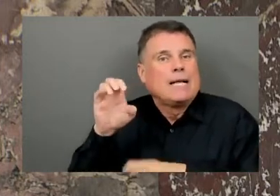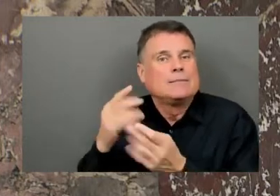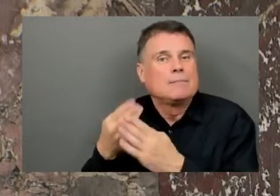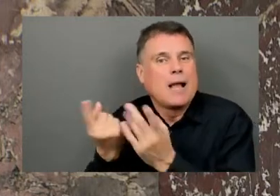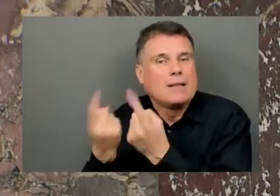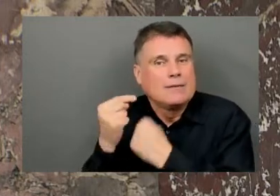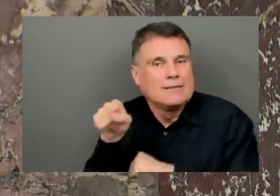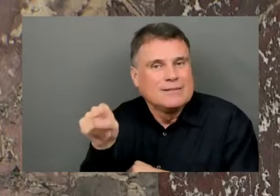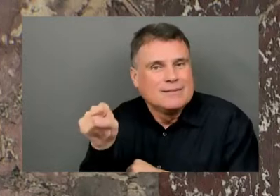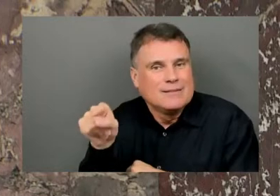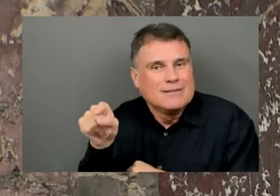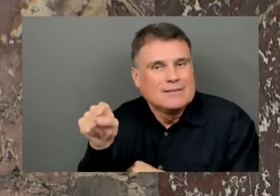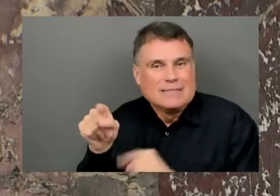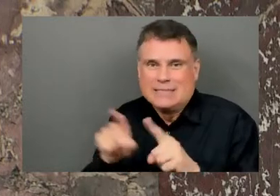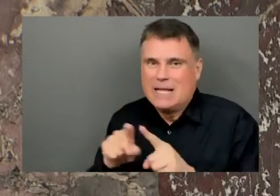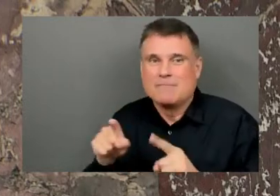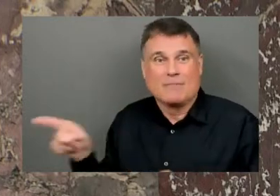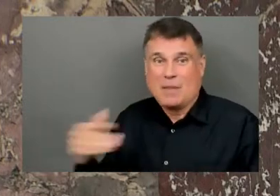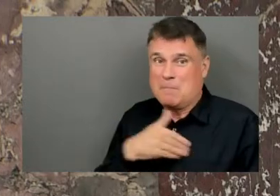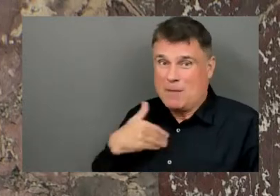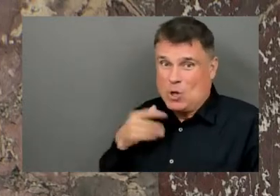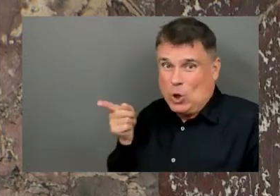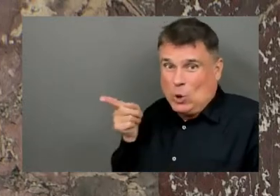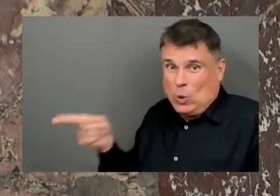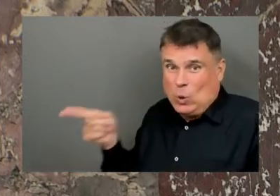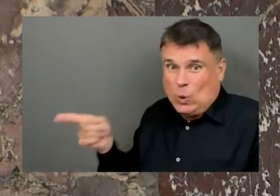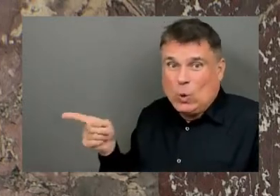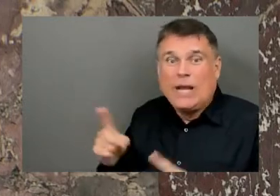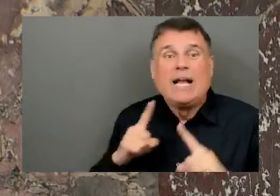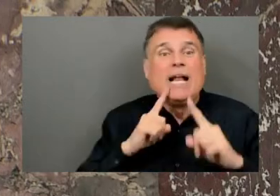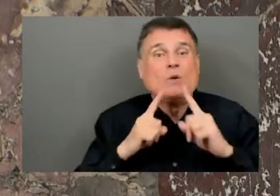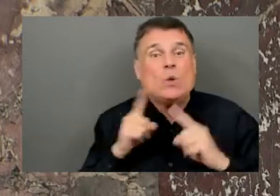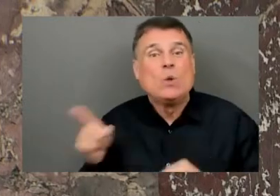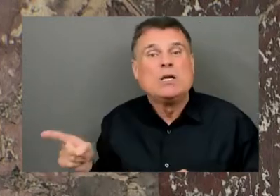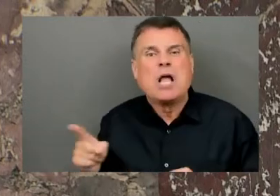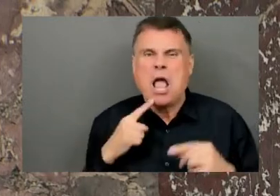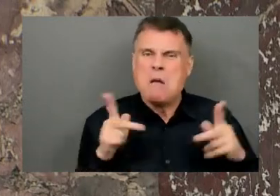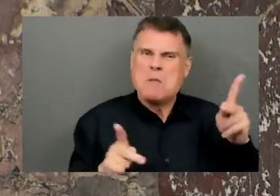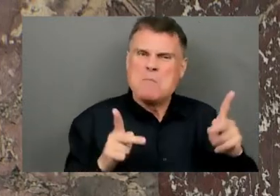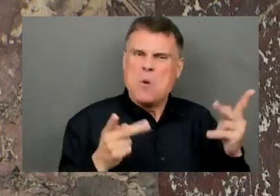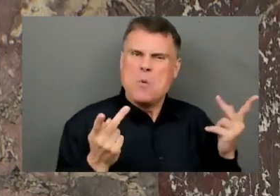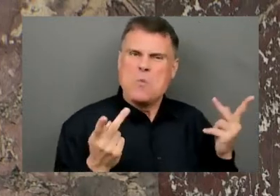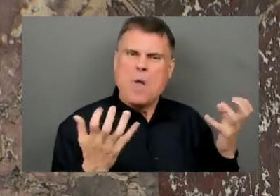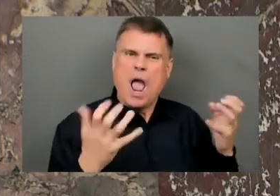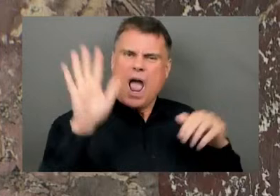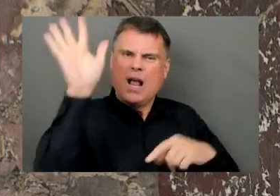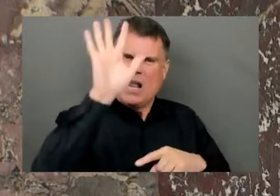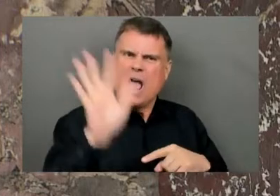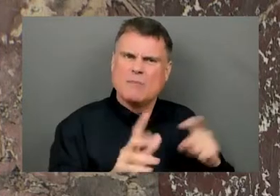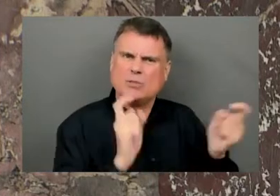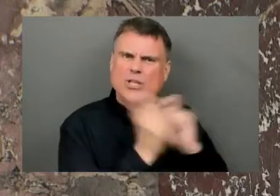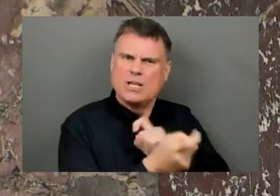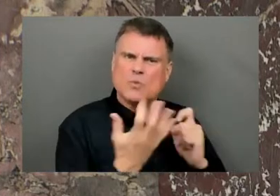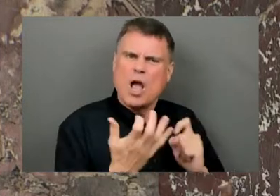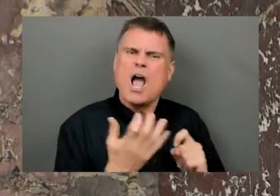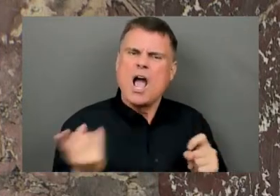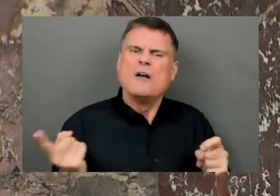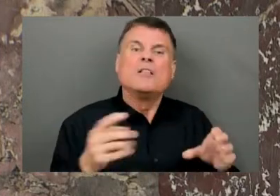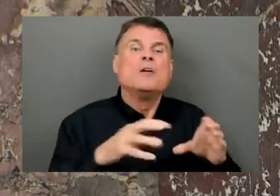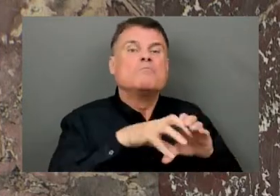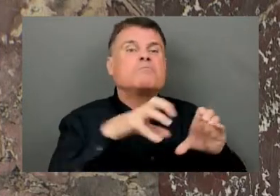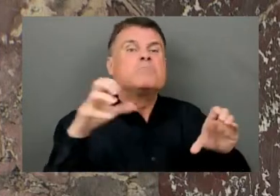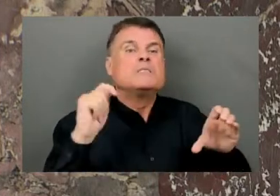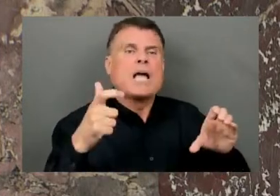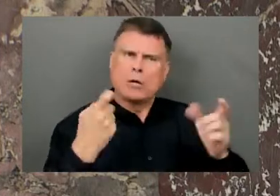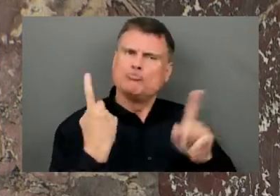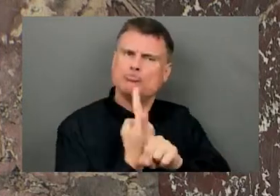province, and obviously the carbon tax is one of the things where British Columbia led. That was the member herself that said that. And we could do that for member after